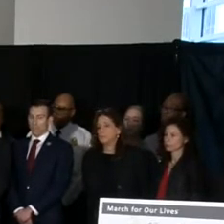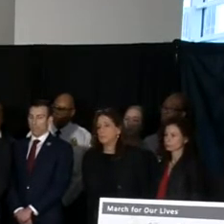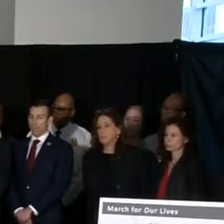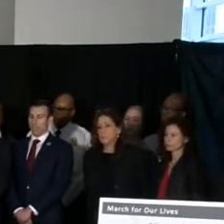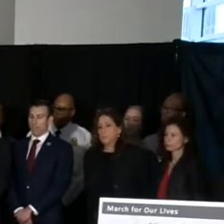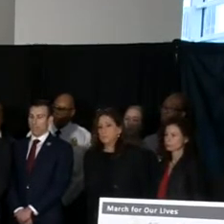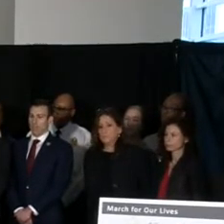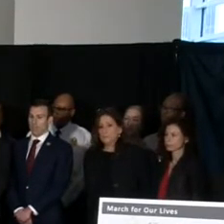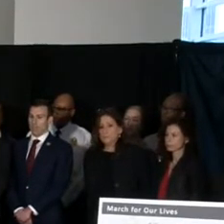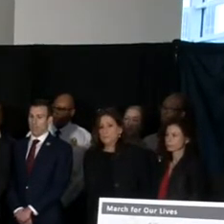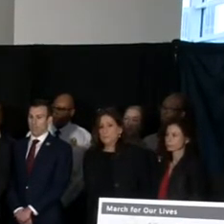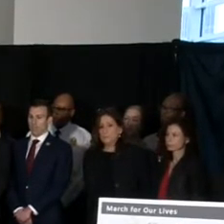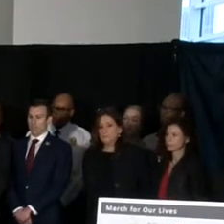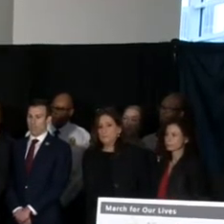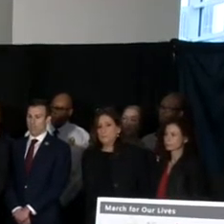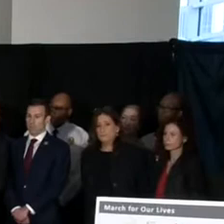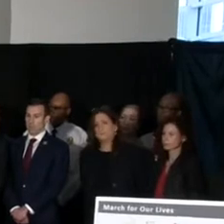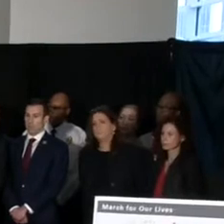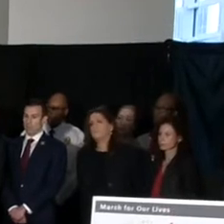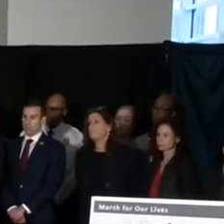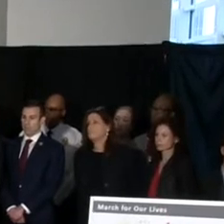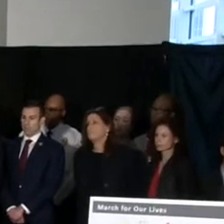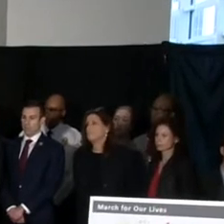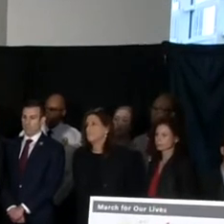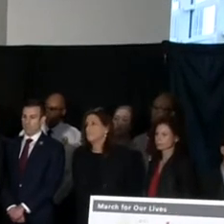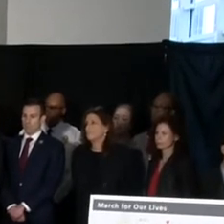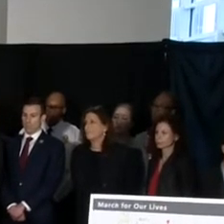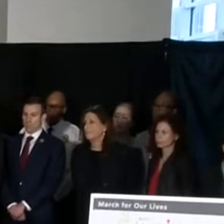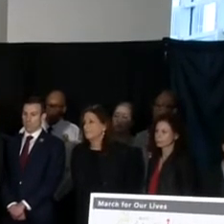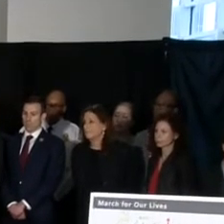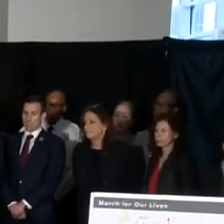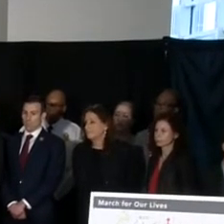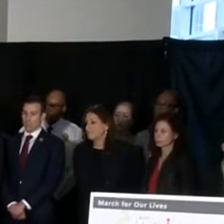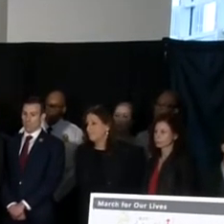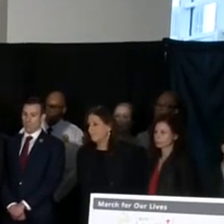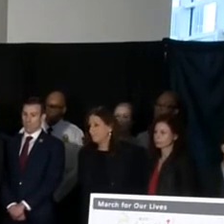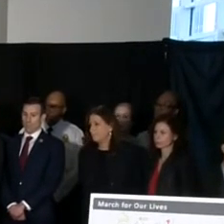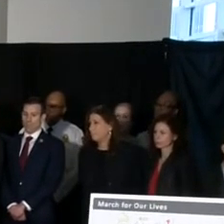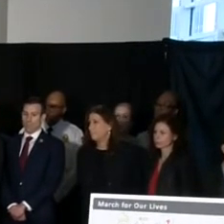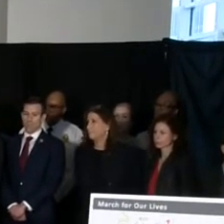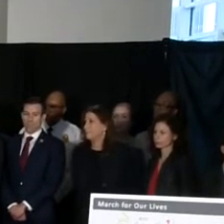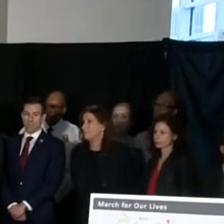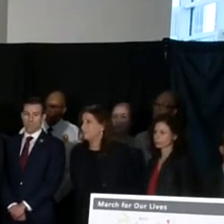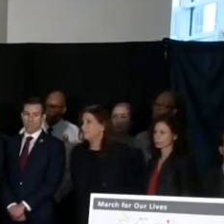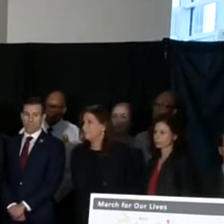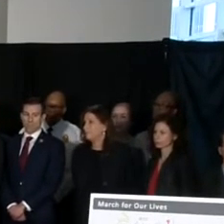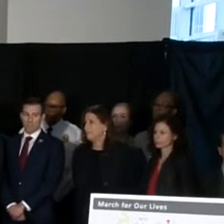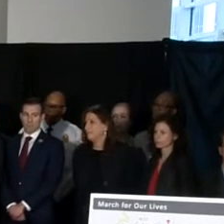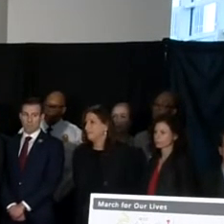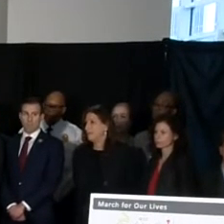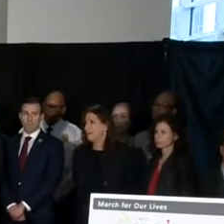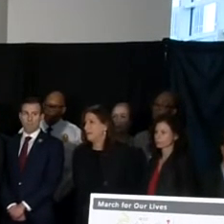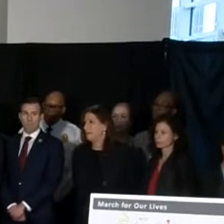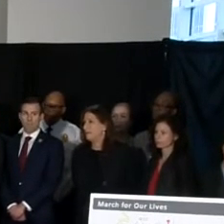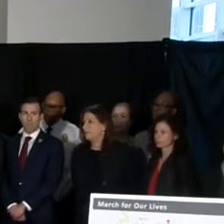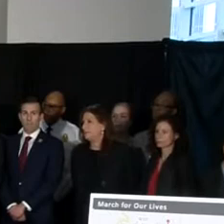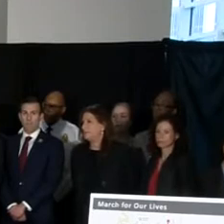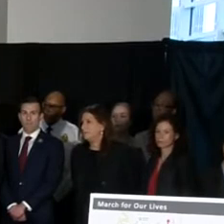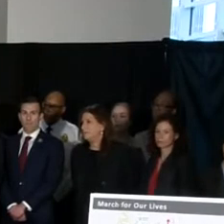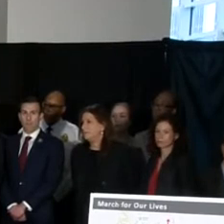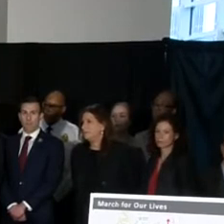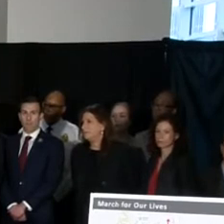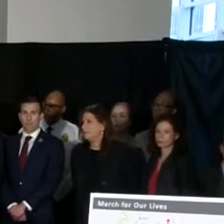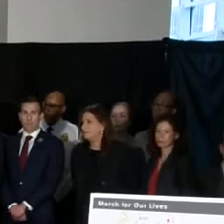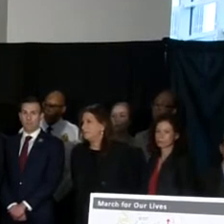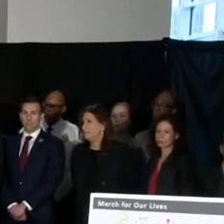Police, the United States Capitol Police, and Paul Wiedefeld, who is the General Manager for Metro, the district